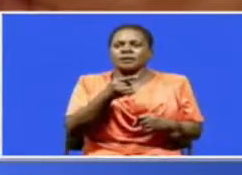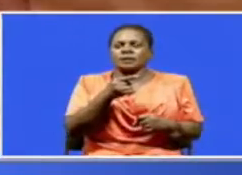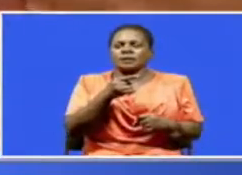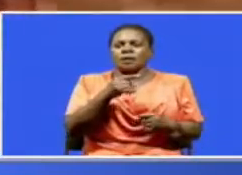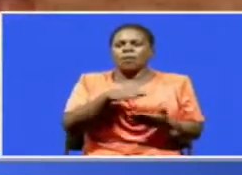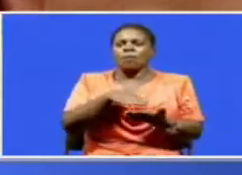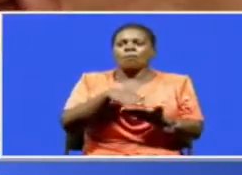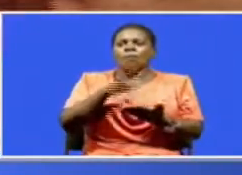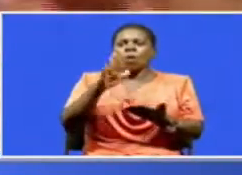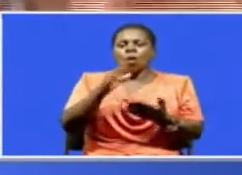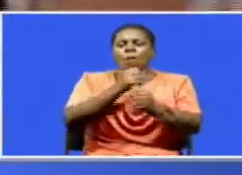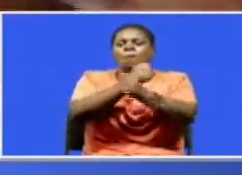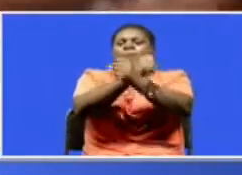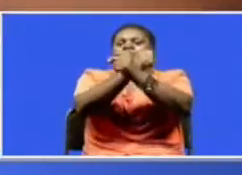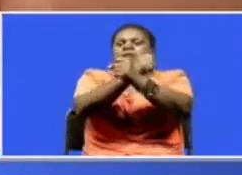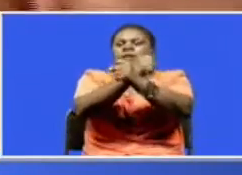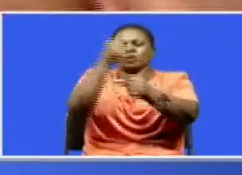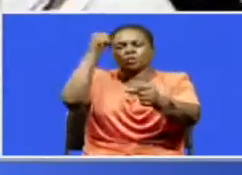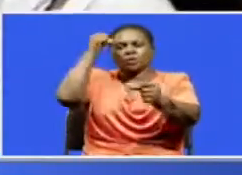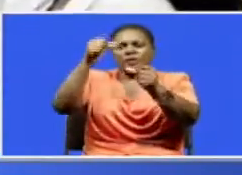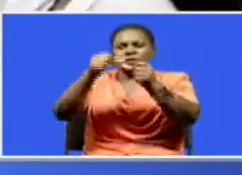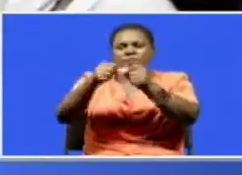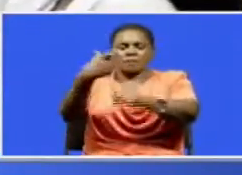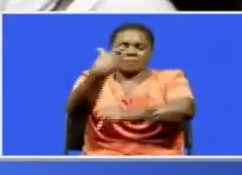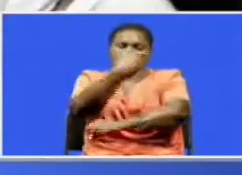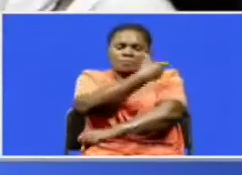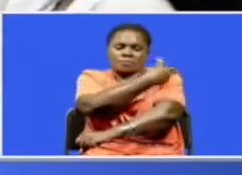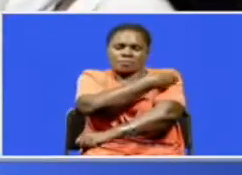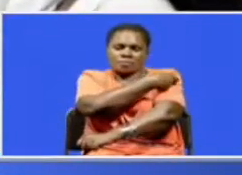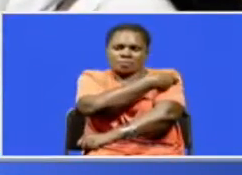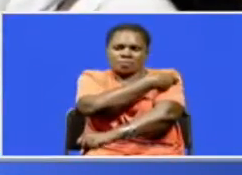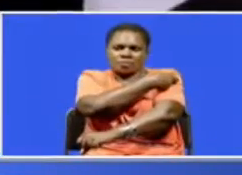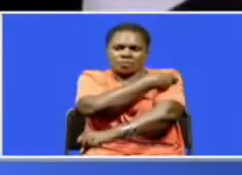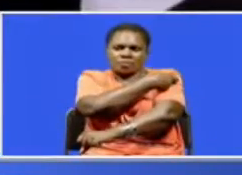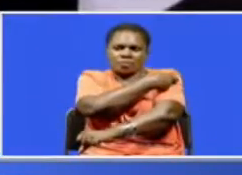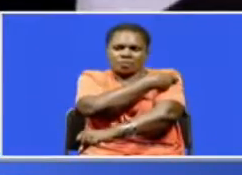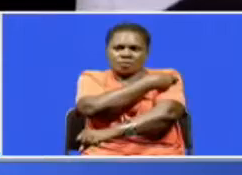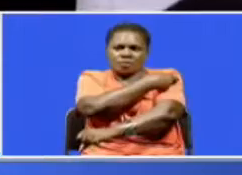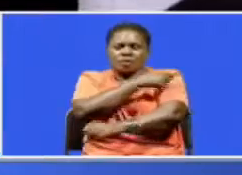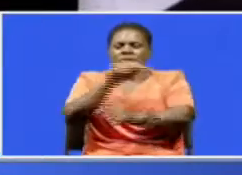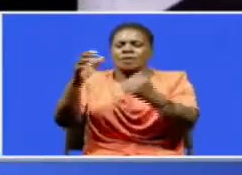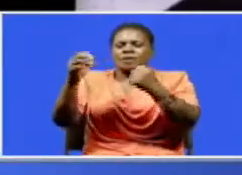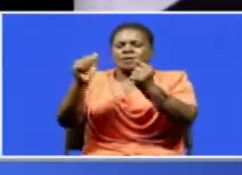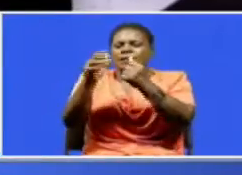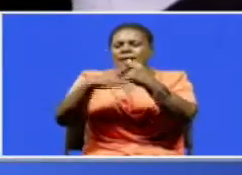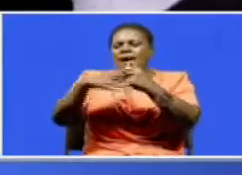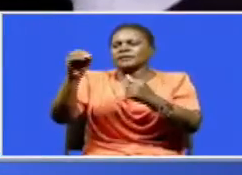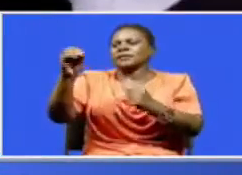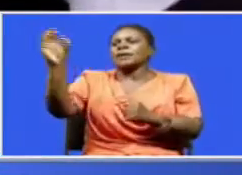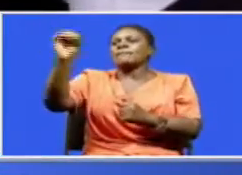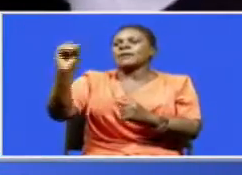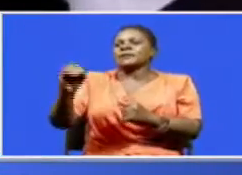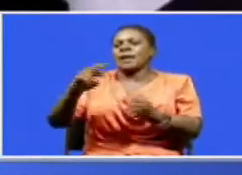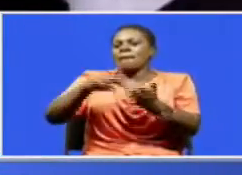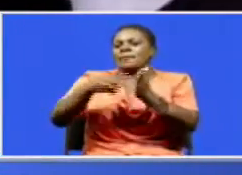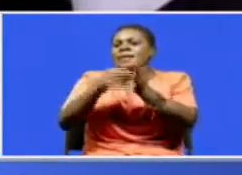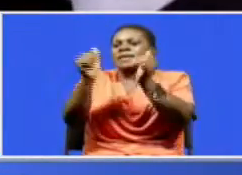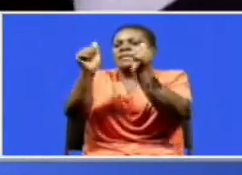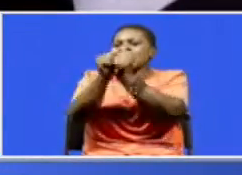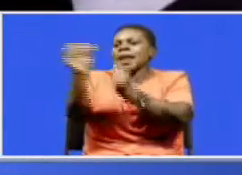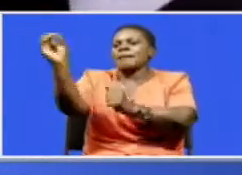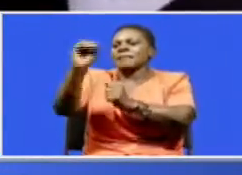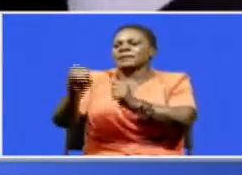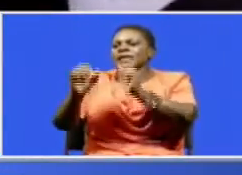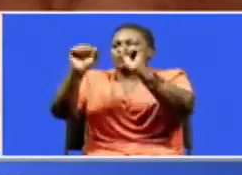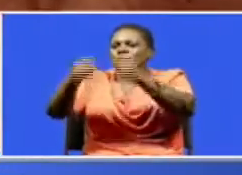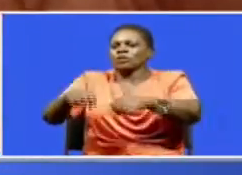increase your protection. Because remember, the vaccine efficacy is between 60 to 90%. Which means there's still a 10% chance you can get infected